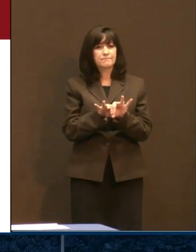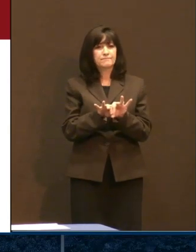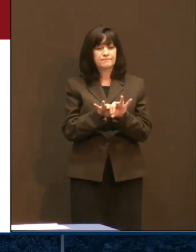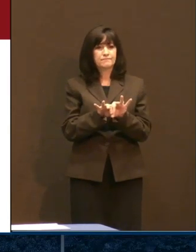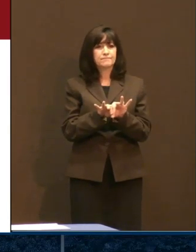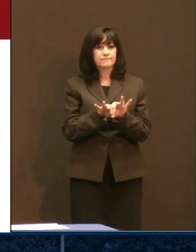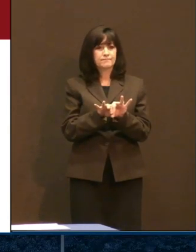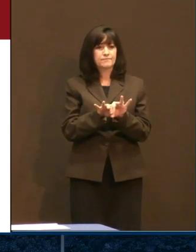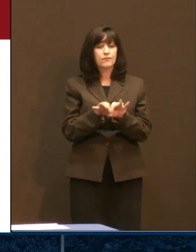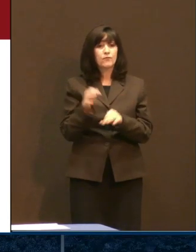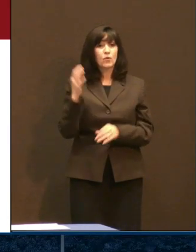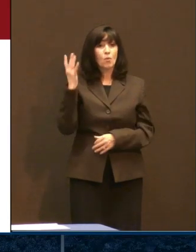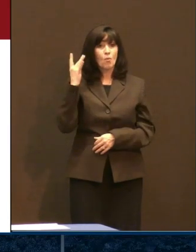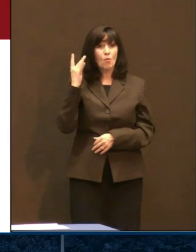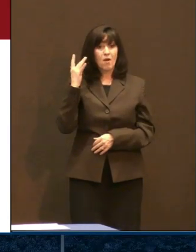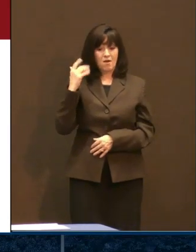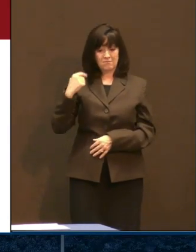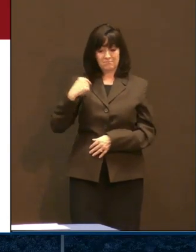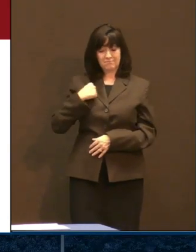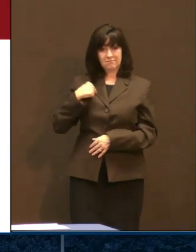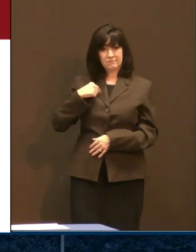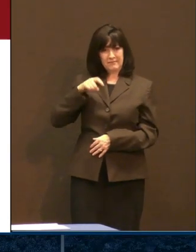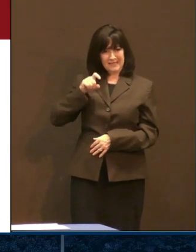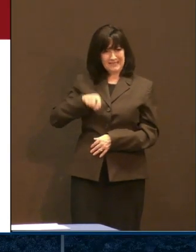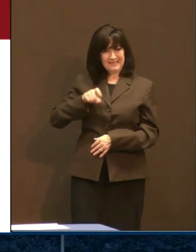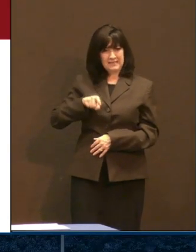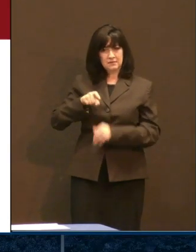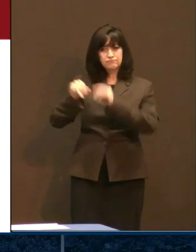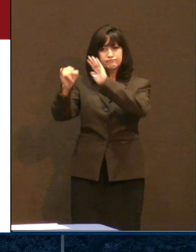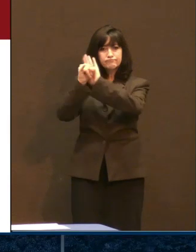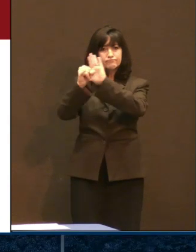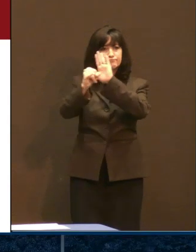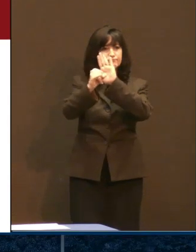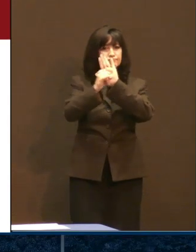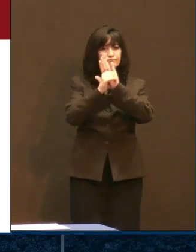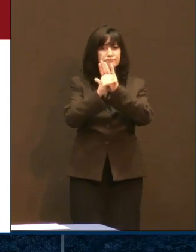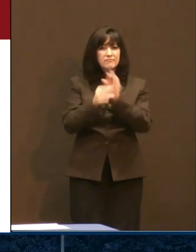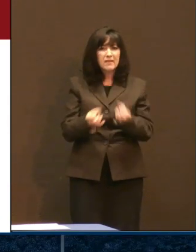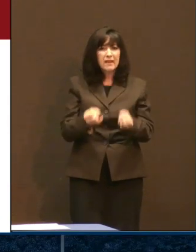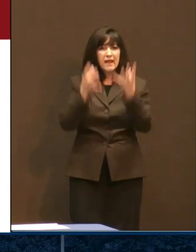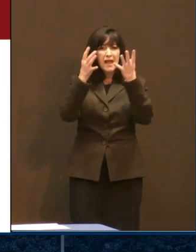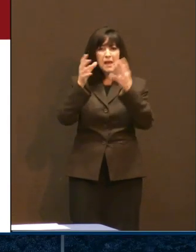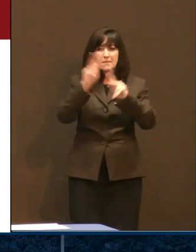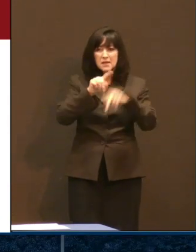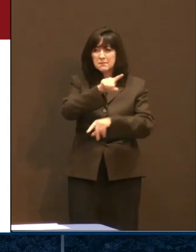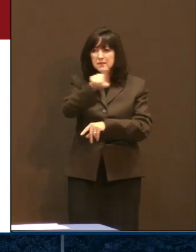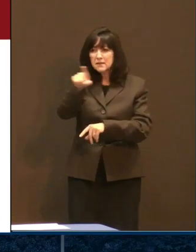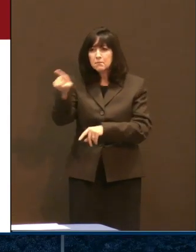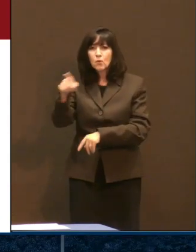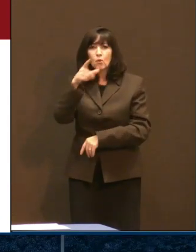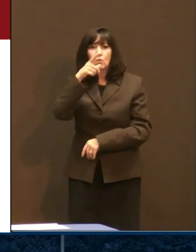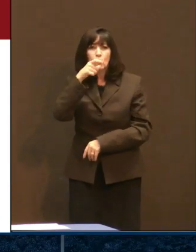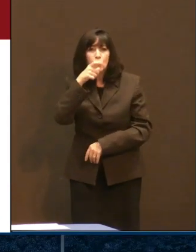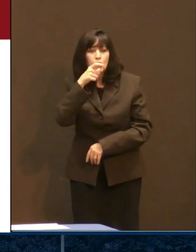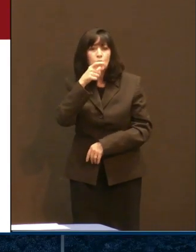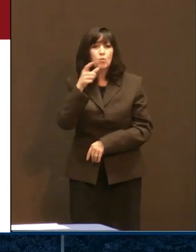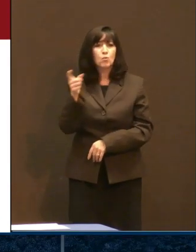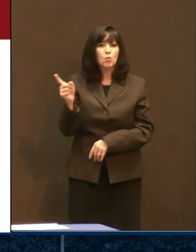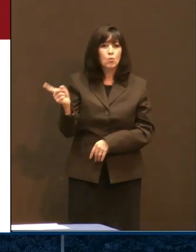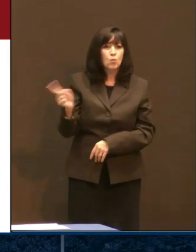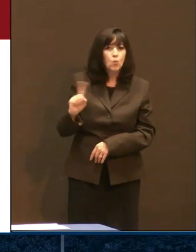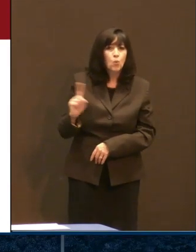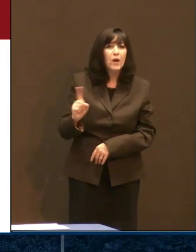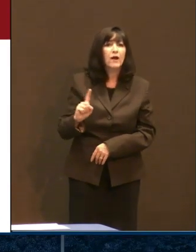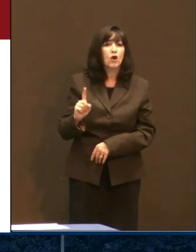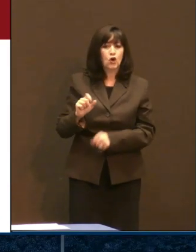to identify who has the COVID virus, to then help people safely get